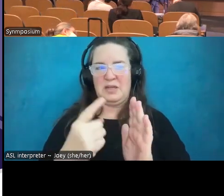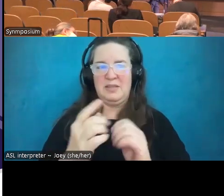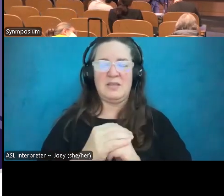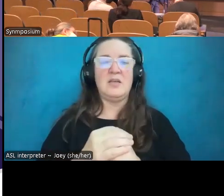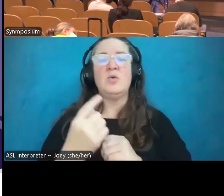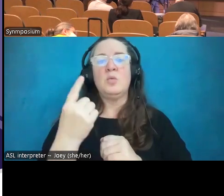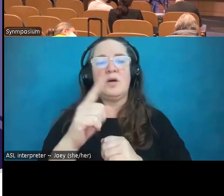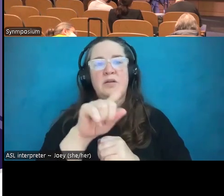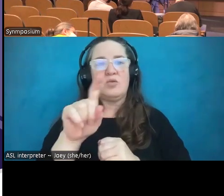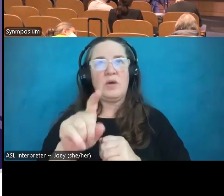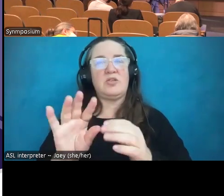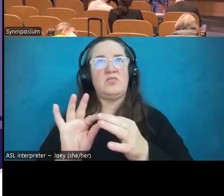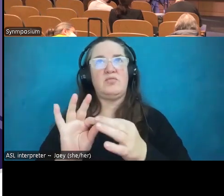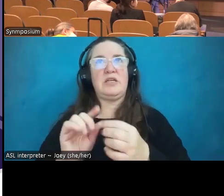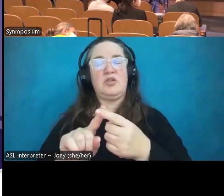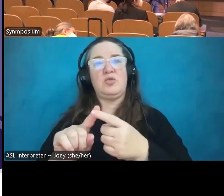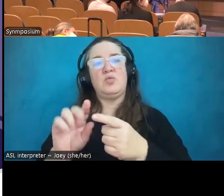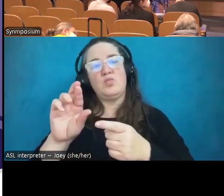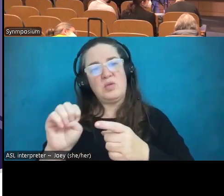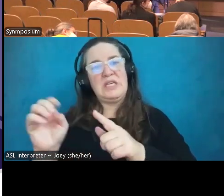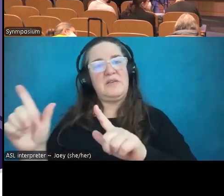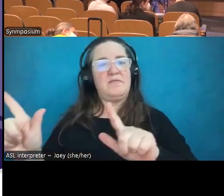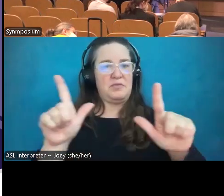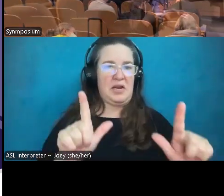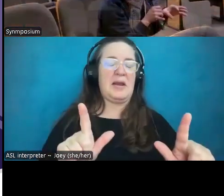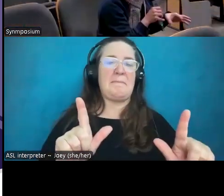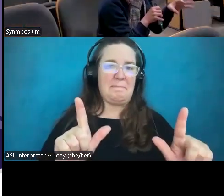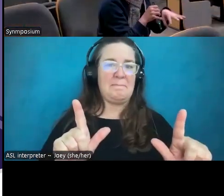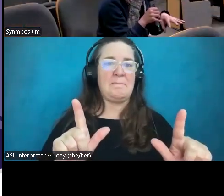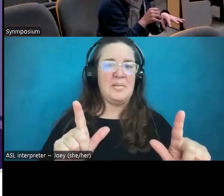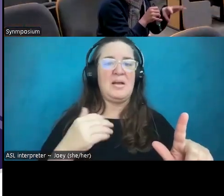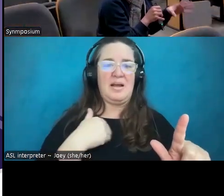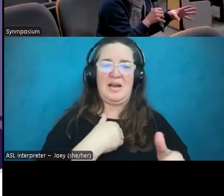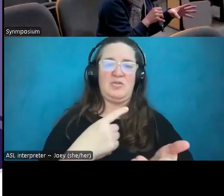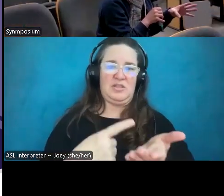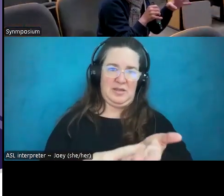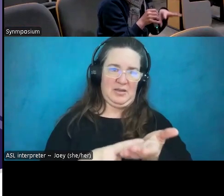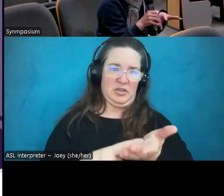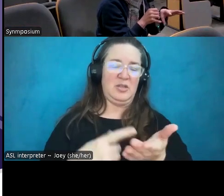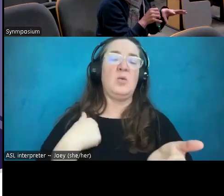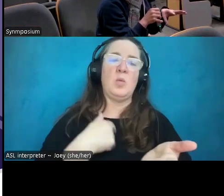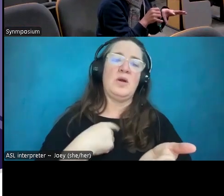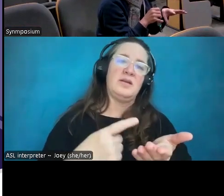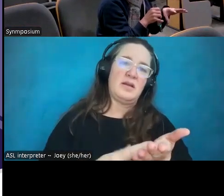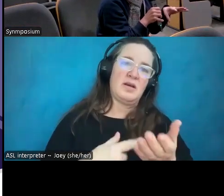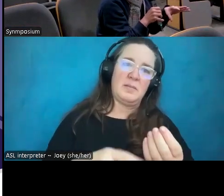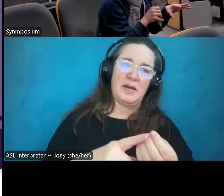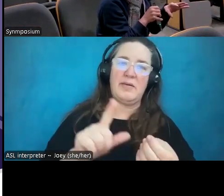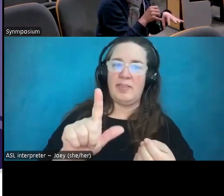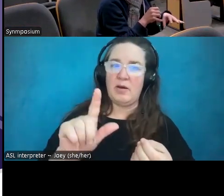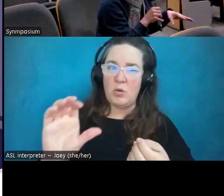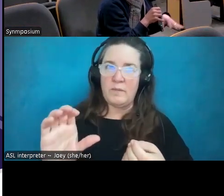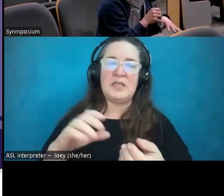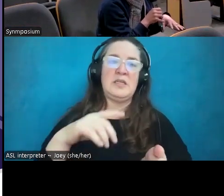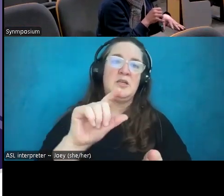of the discussion that we're having. I know that we're talking a lot about long COVID as a set of symptoms and treatments and potentials, but